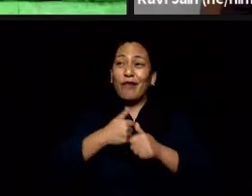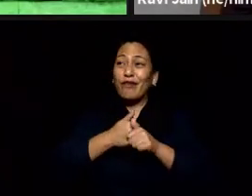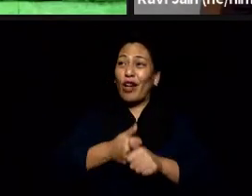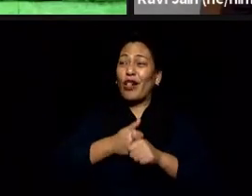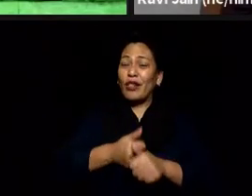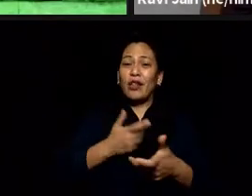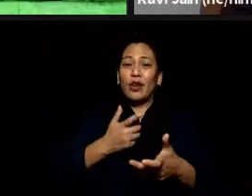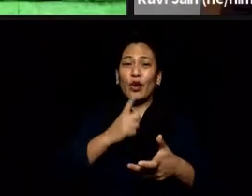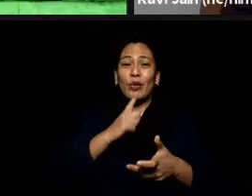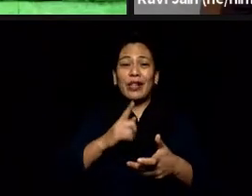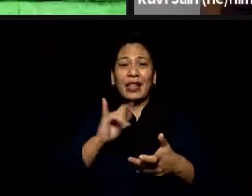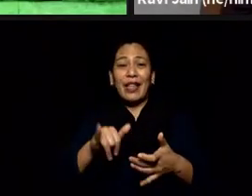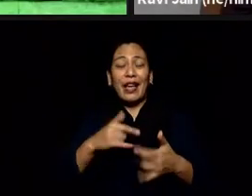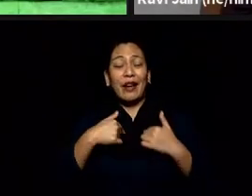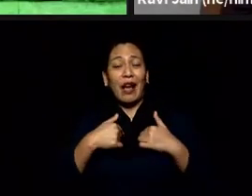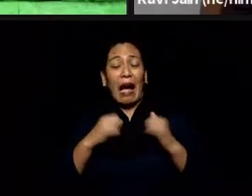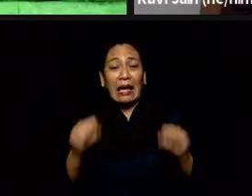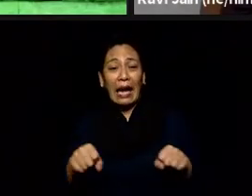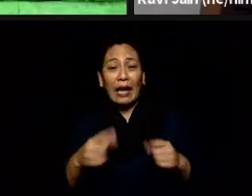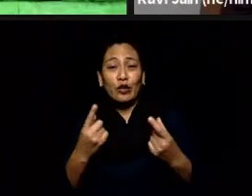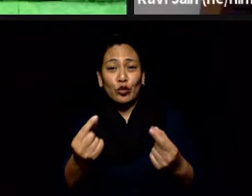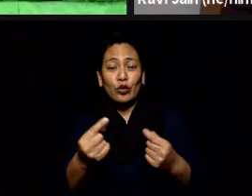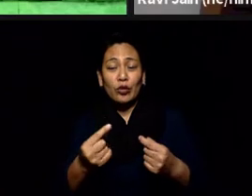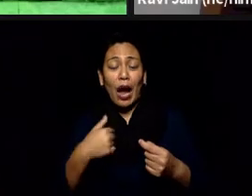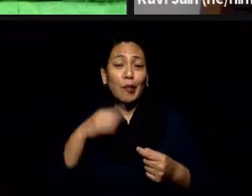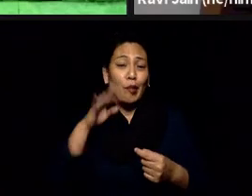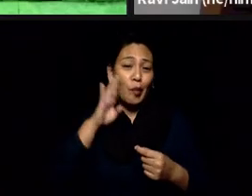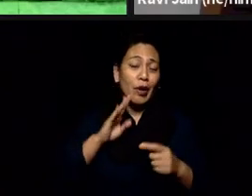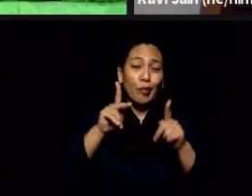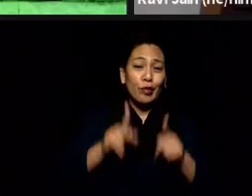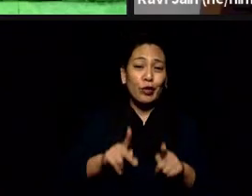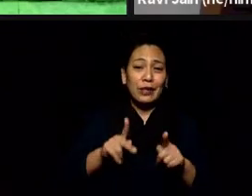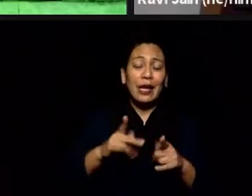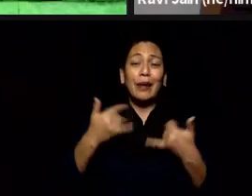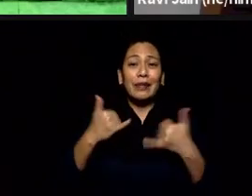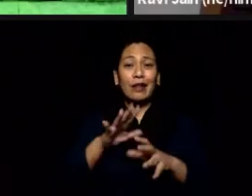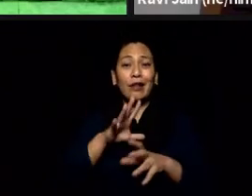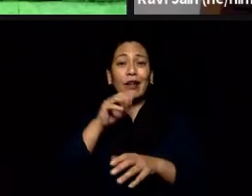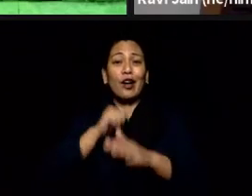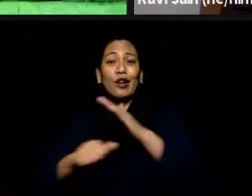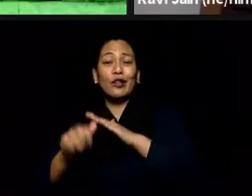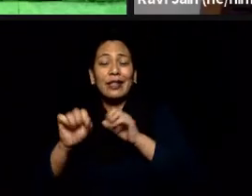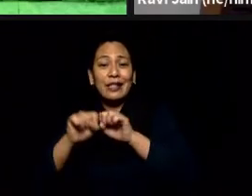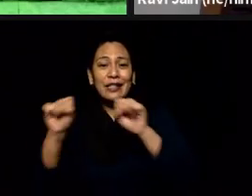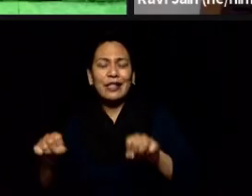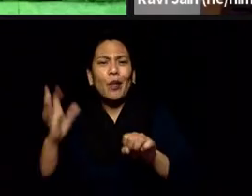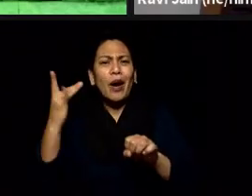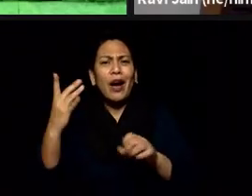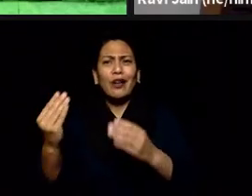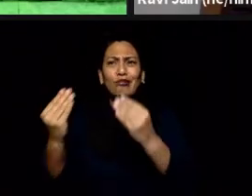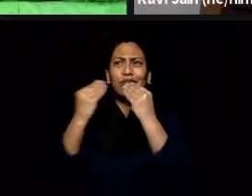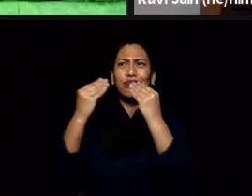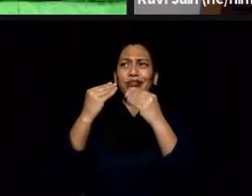because I can do that. In that I'm a brown person, I can still be part of the system because that's what I was taught.